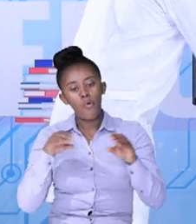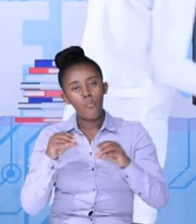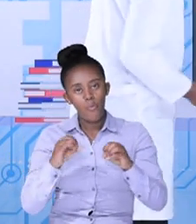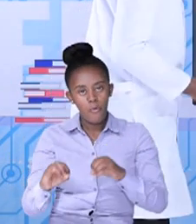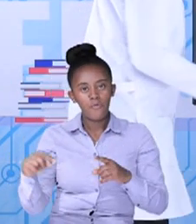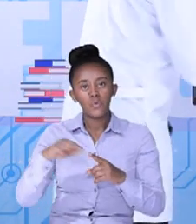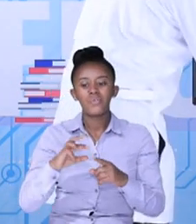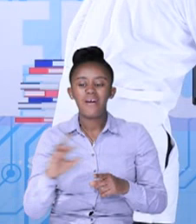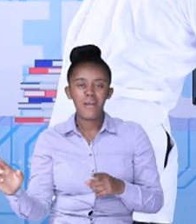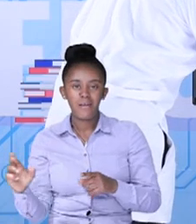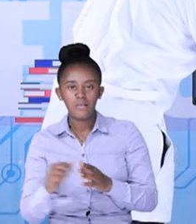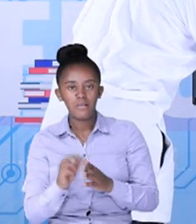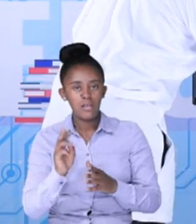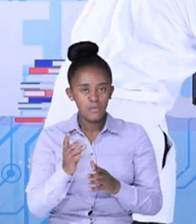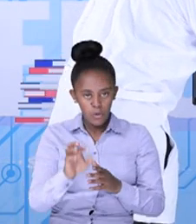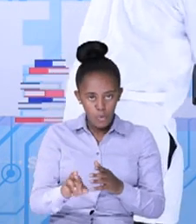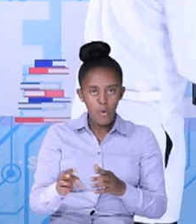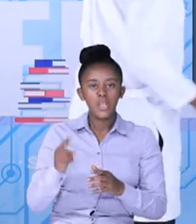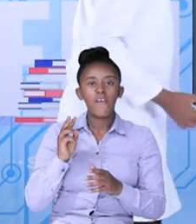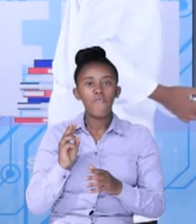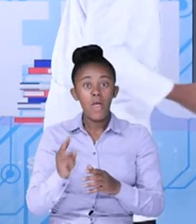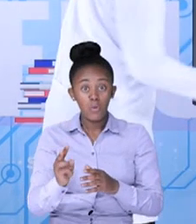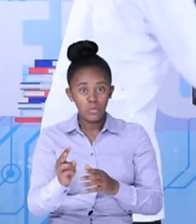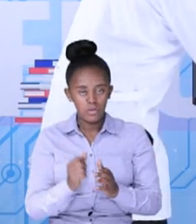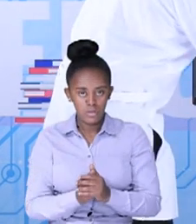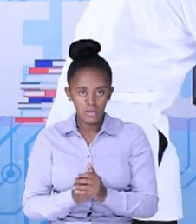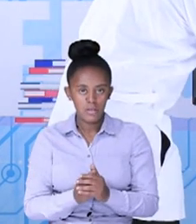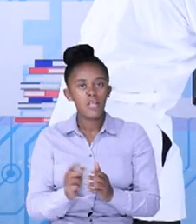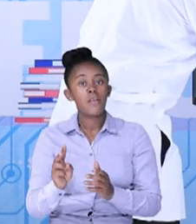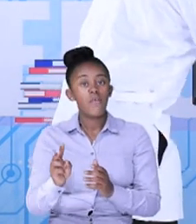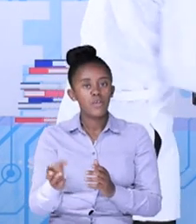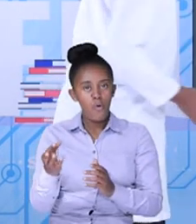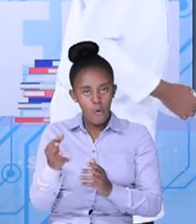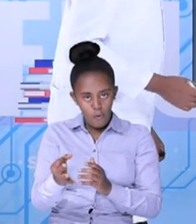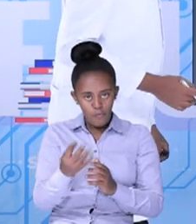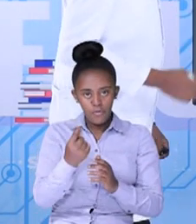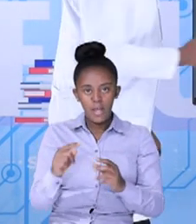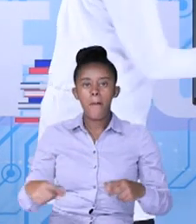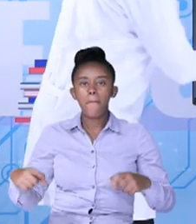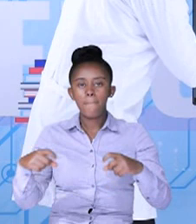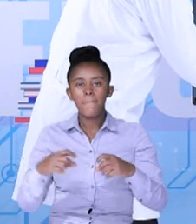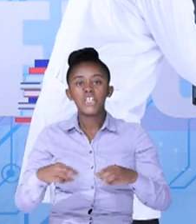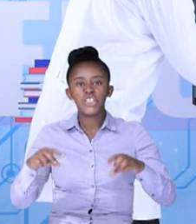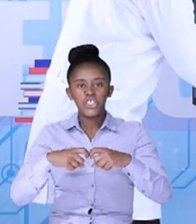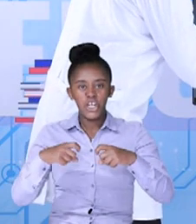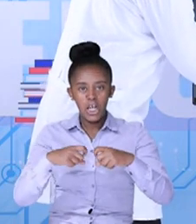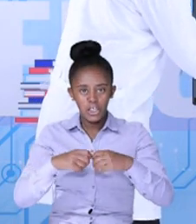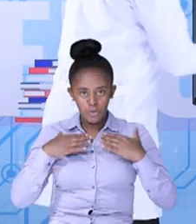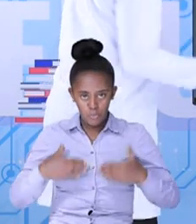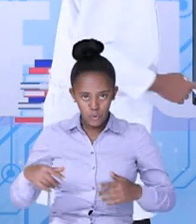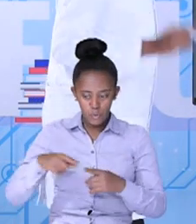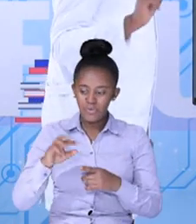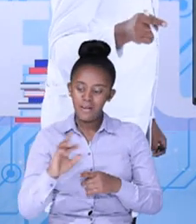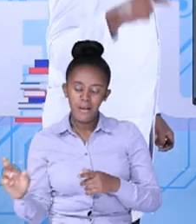moving to the right. The speed or the velocity, let's say the velocity of the charged body is to the